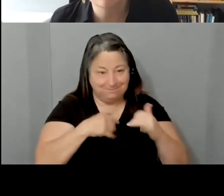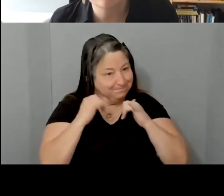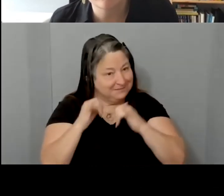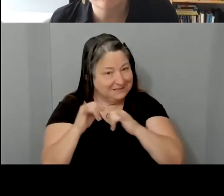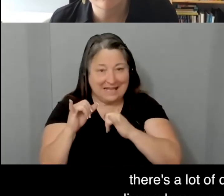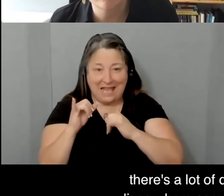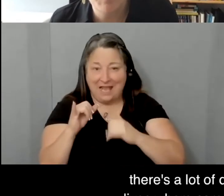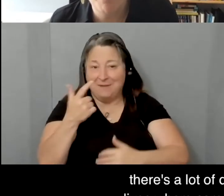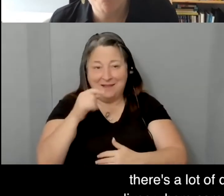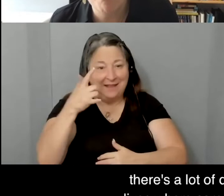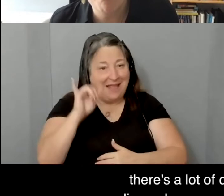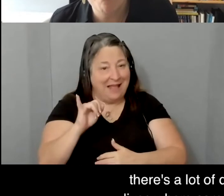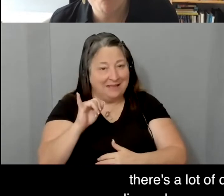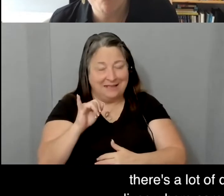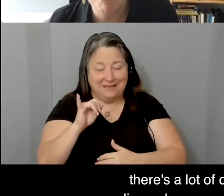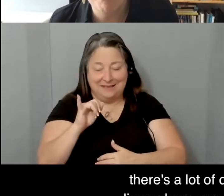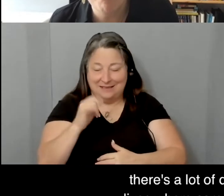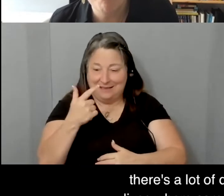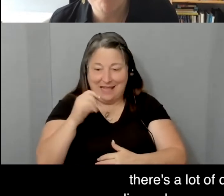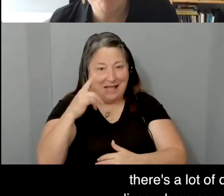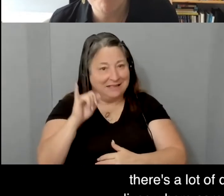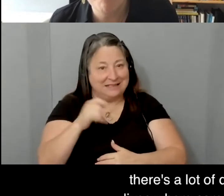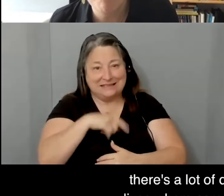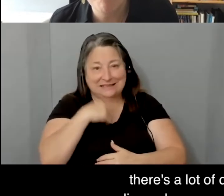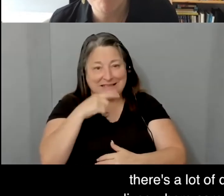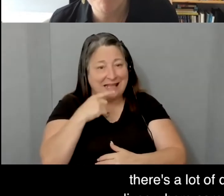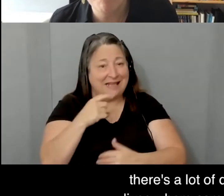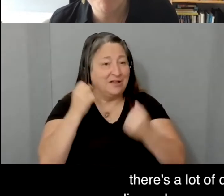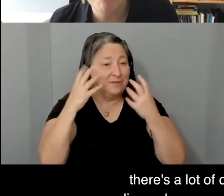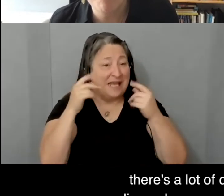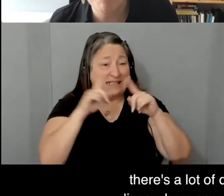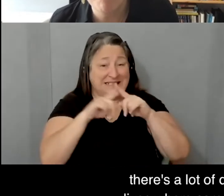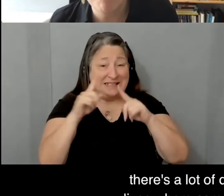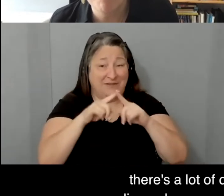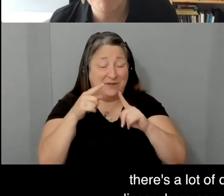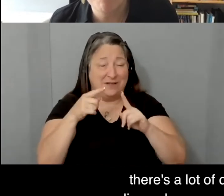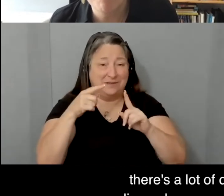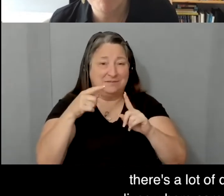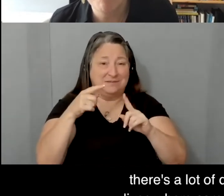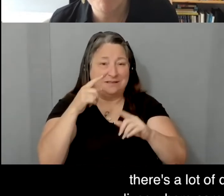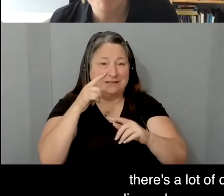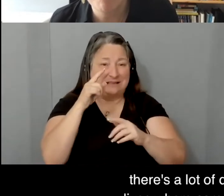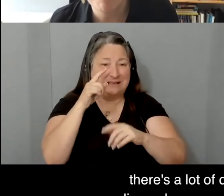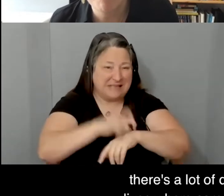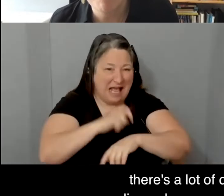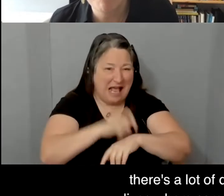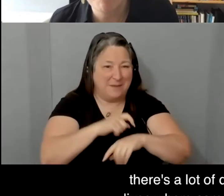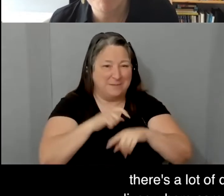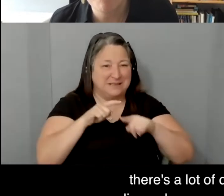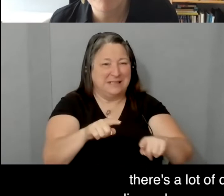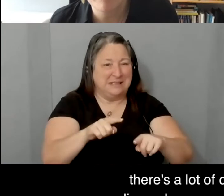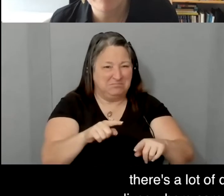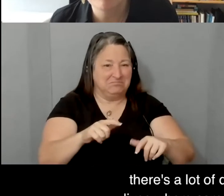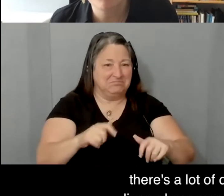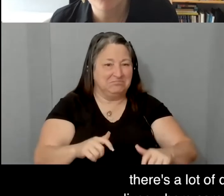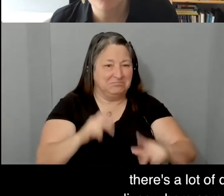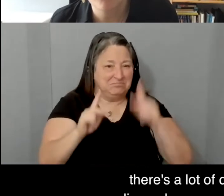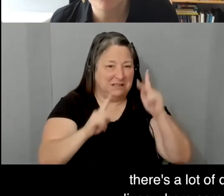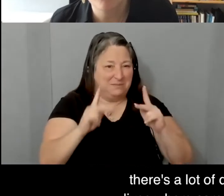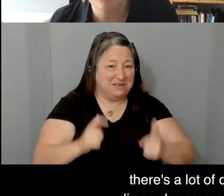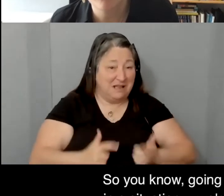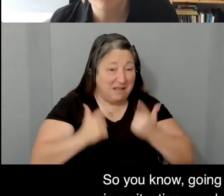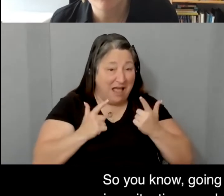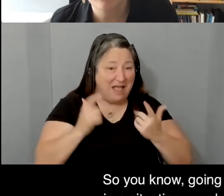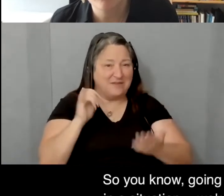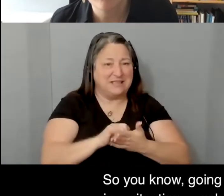at there's a lot of different points in people's lives where a career change has an